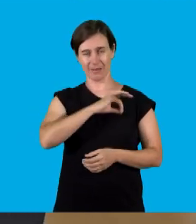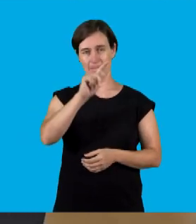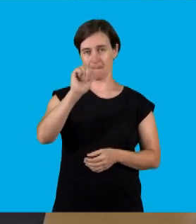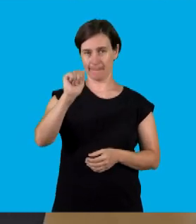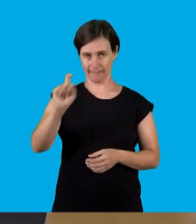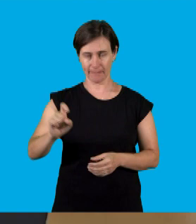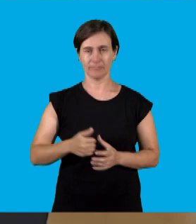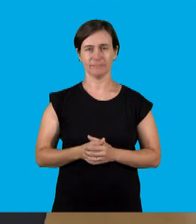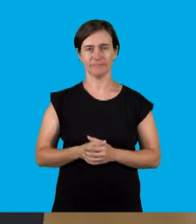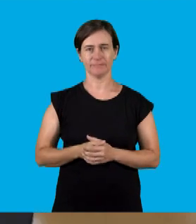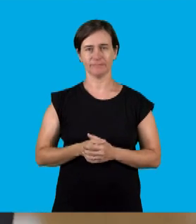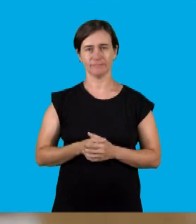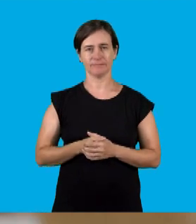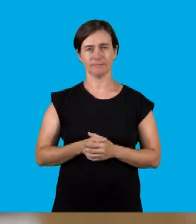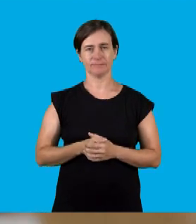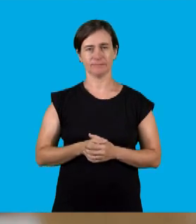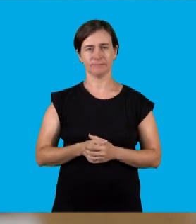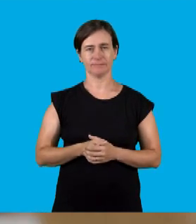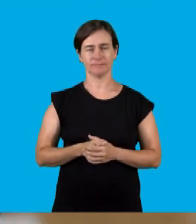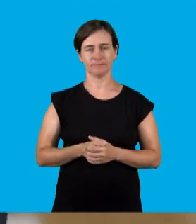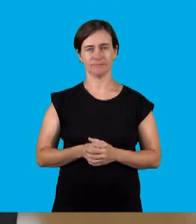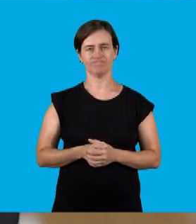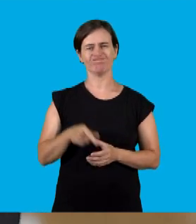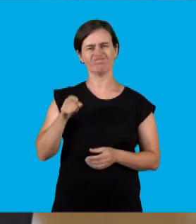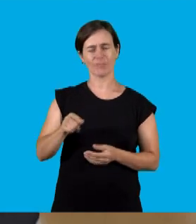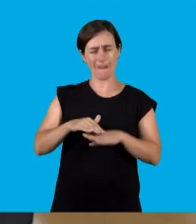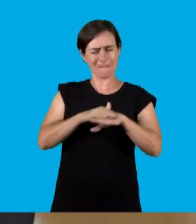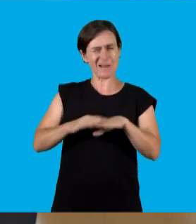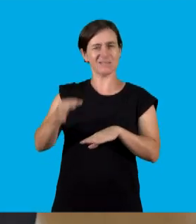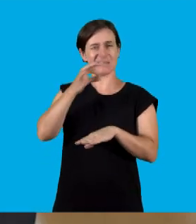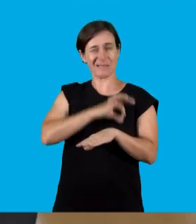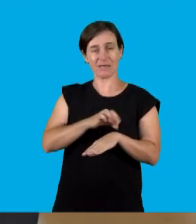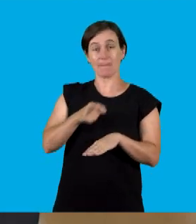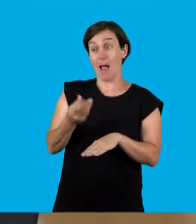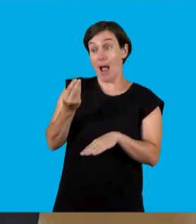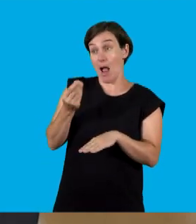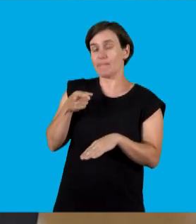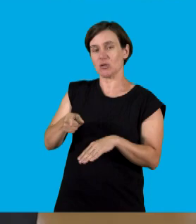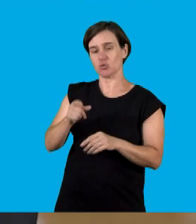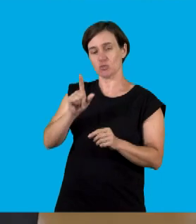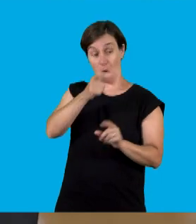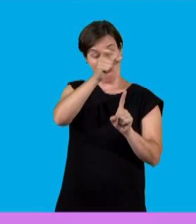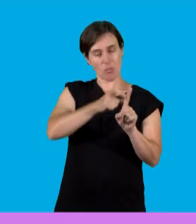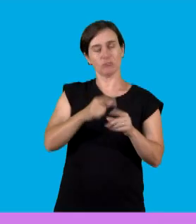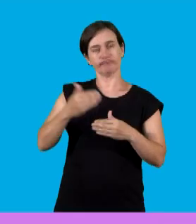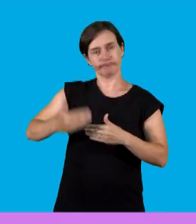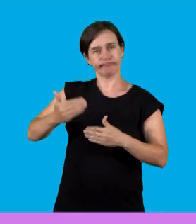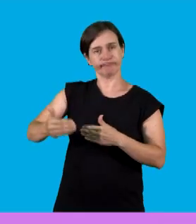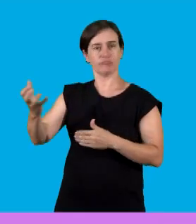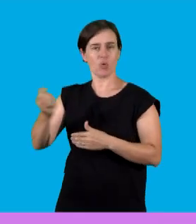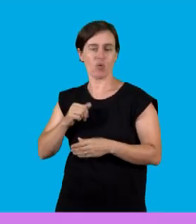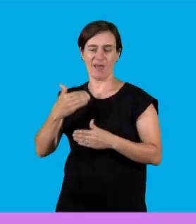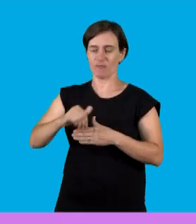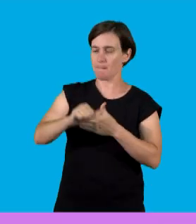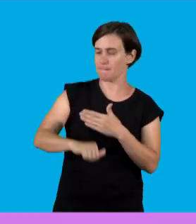right? So we said that basic income is the amount of money an individual regularly earns. For example, your